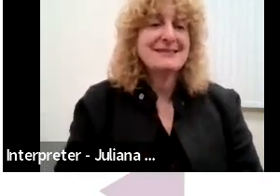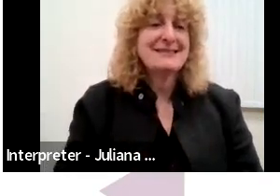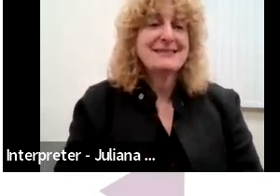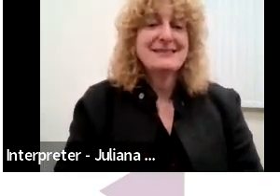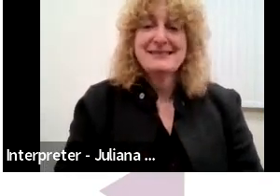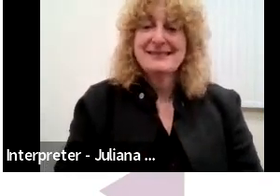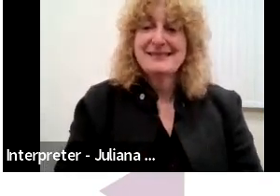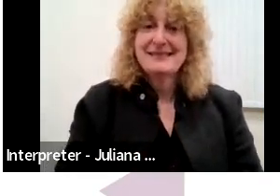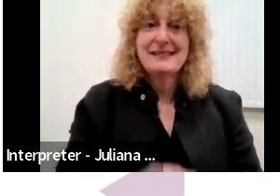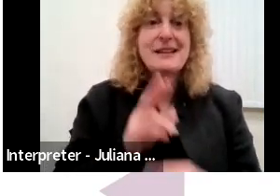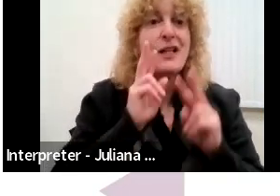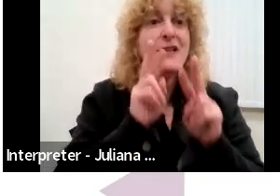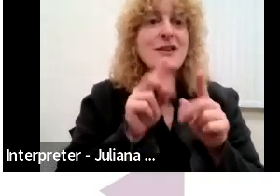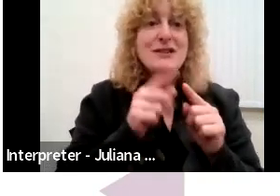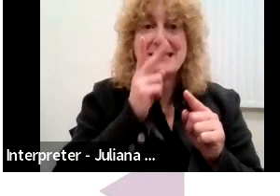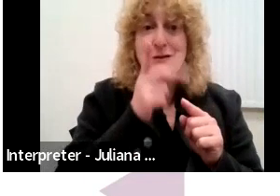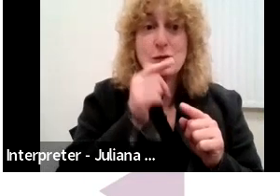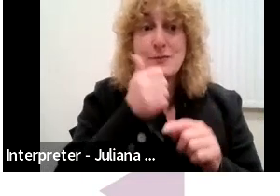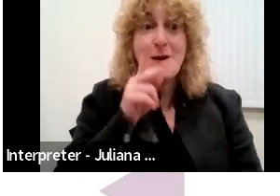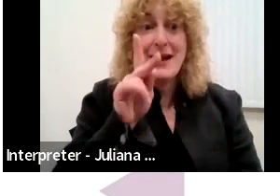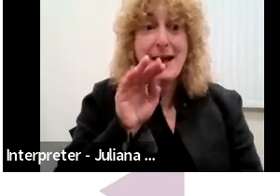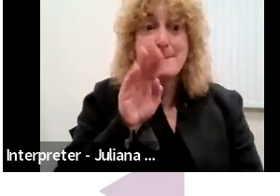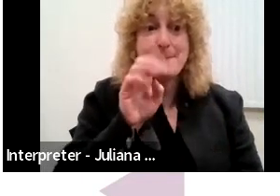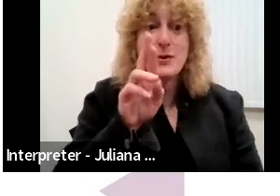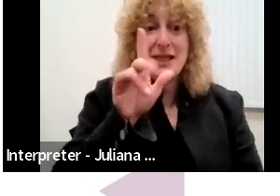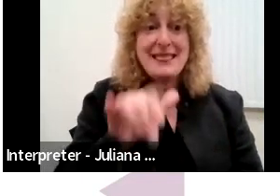Kimberly. We're looking forward to seeing you Yeah. tomorrow, Kimberly.